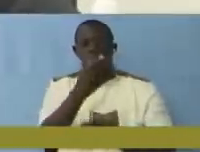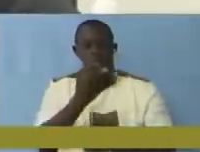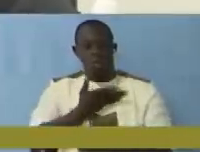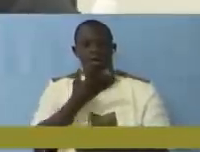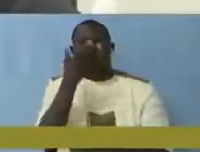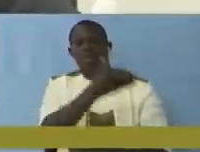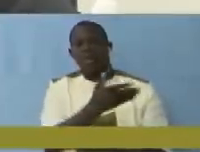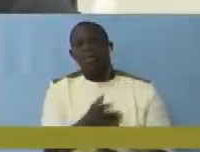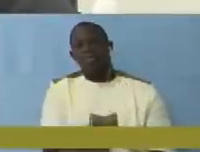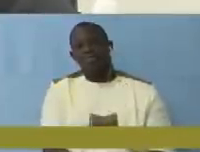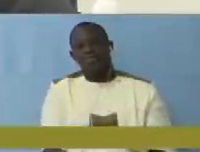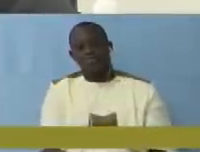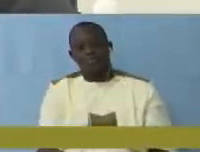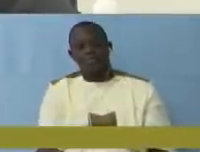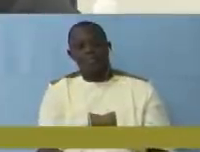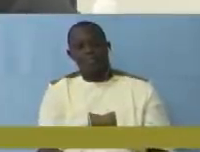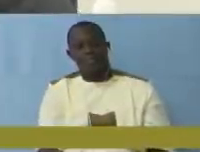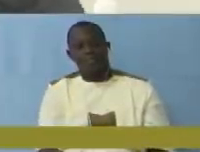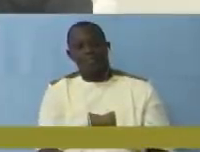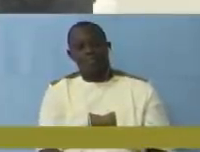That